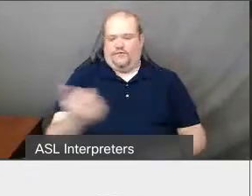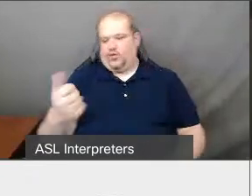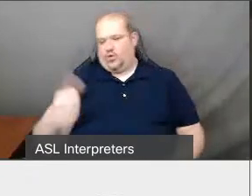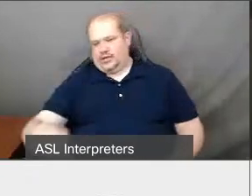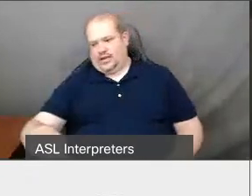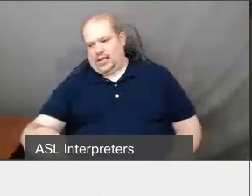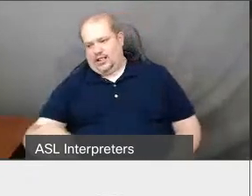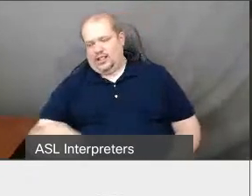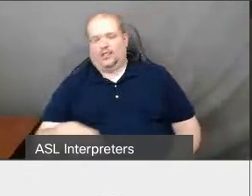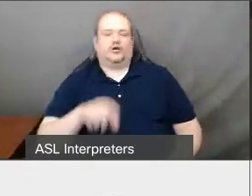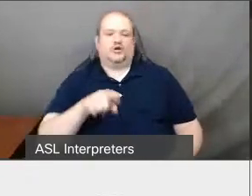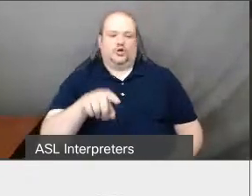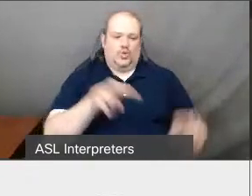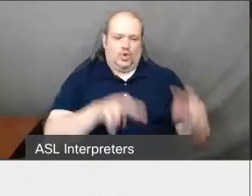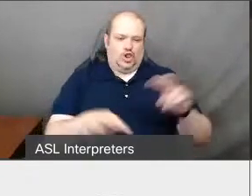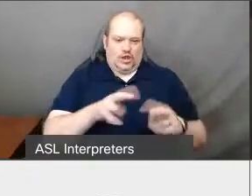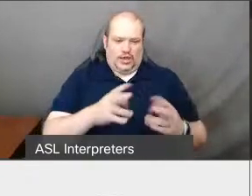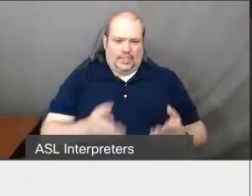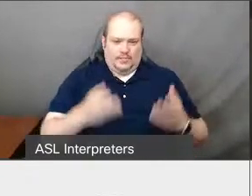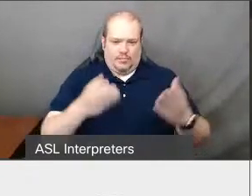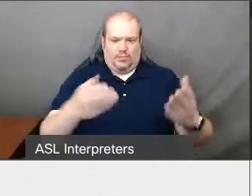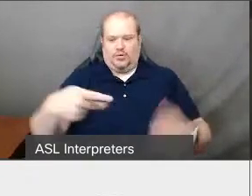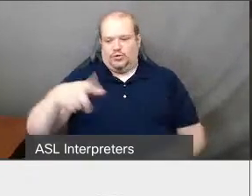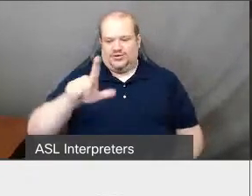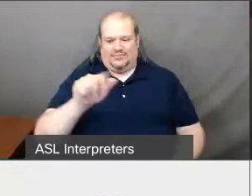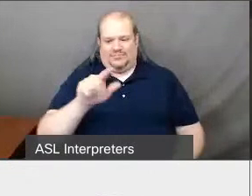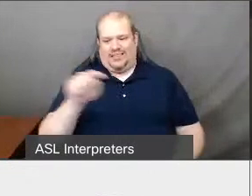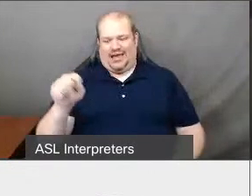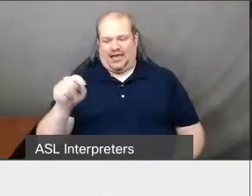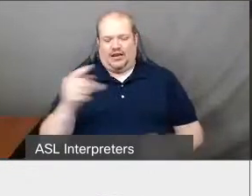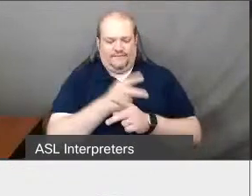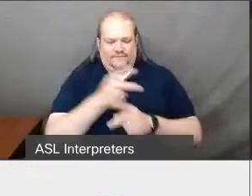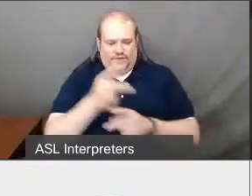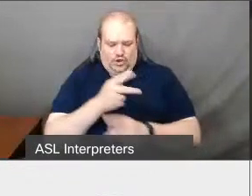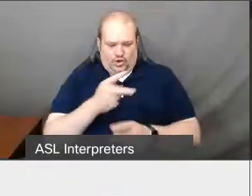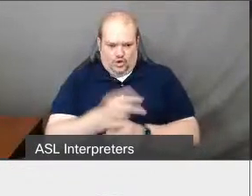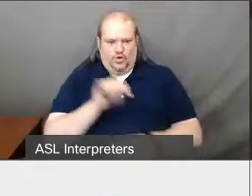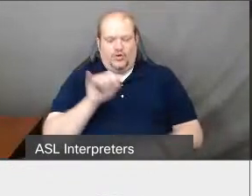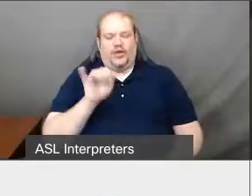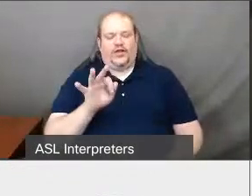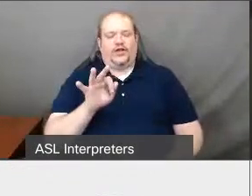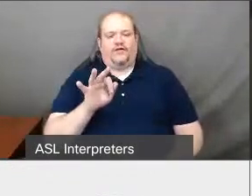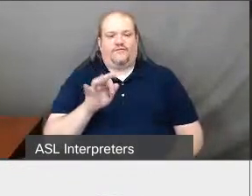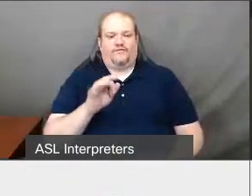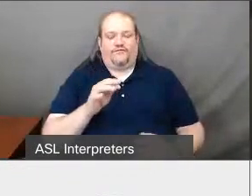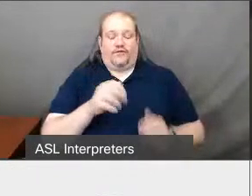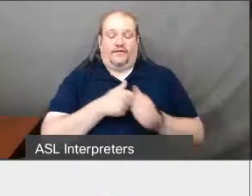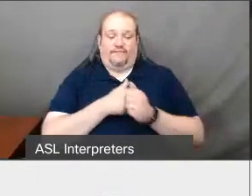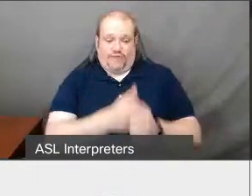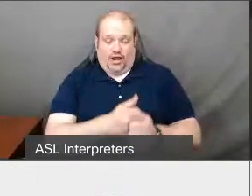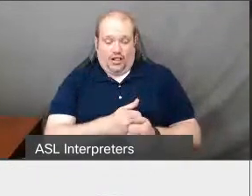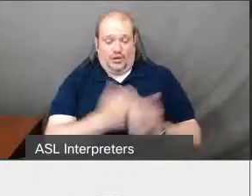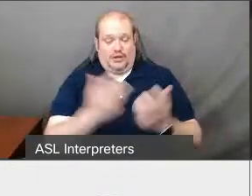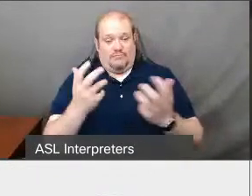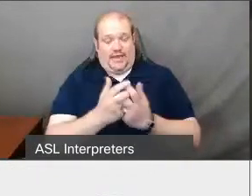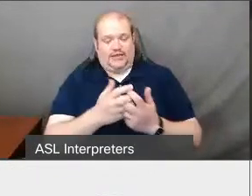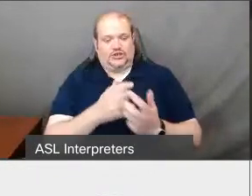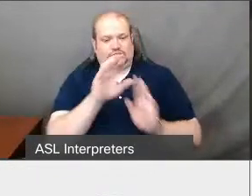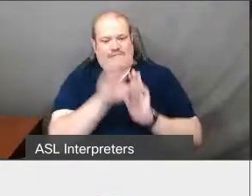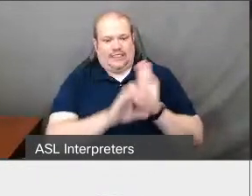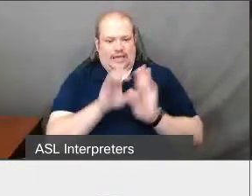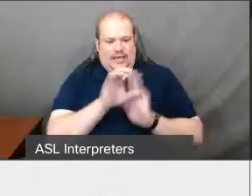denial, you look at the proposed plat and figure out whether it's in the character of the neighborhood, whether the number